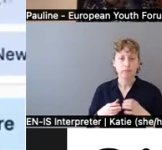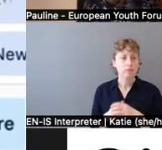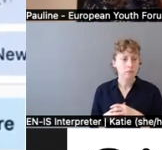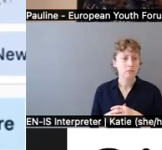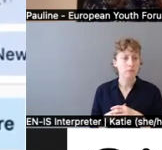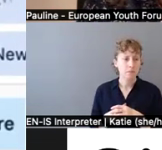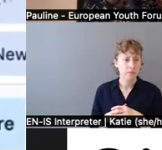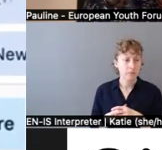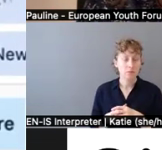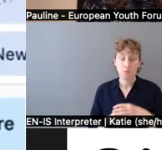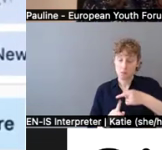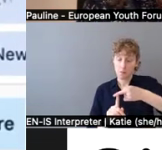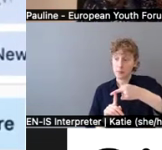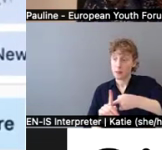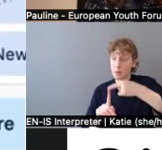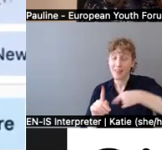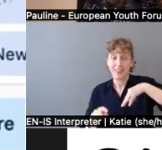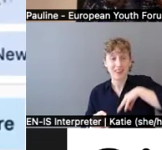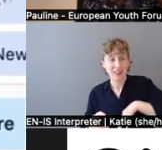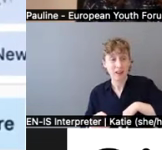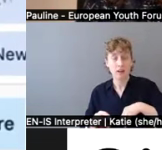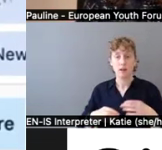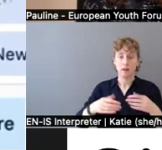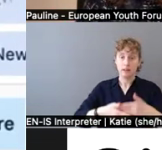salary, it can be month, it can be days,